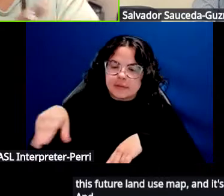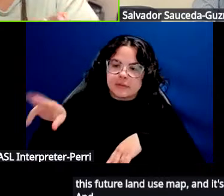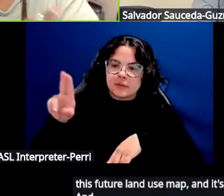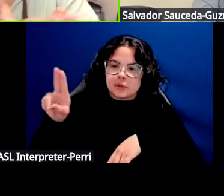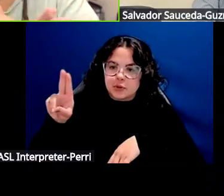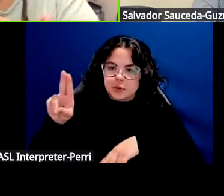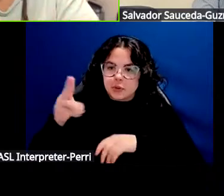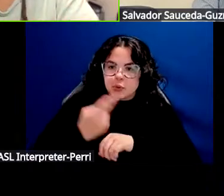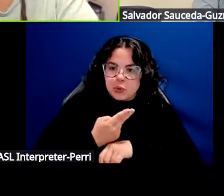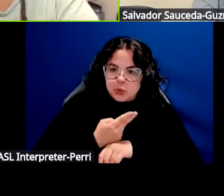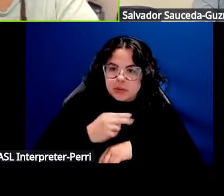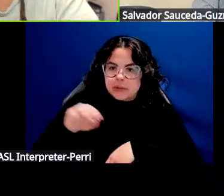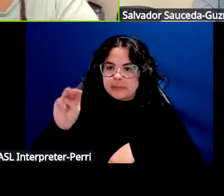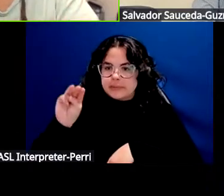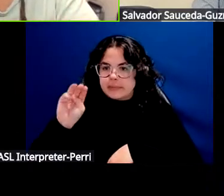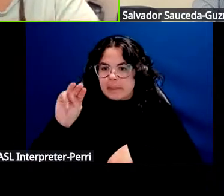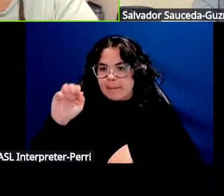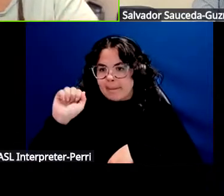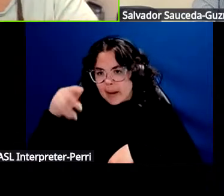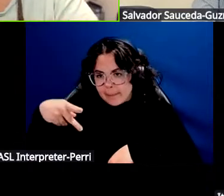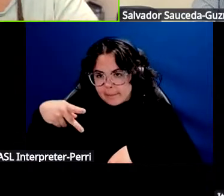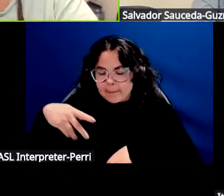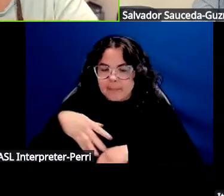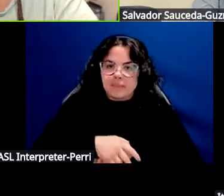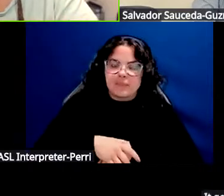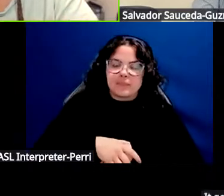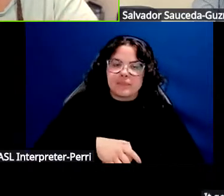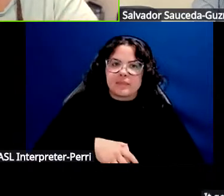it goes until up to